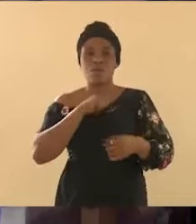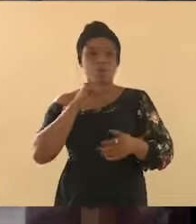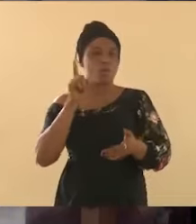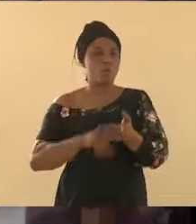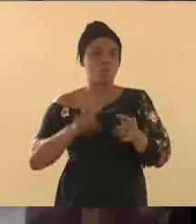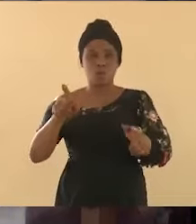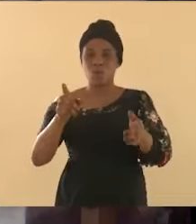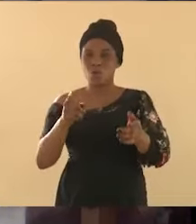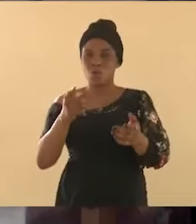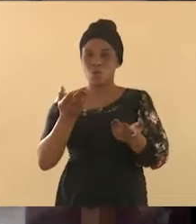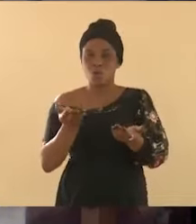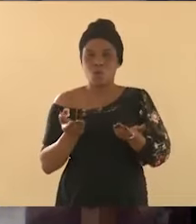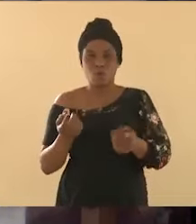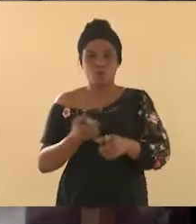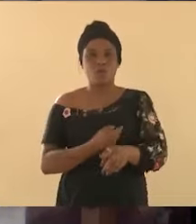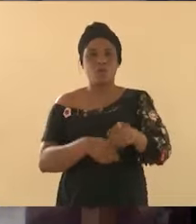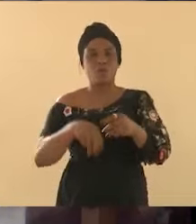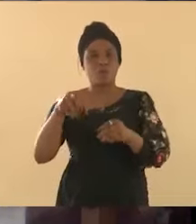have what you want.